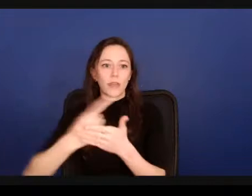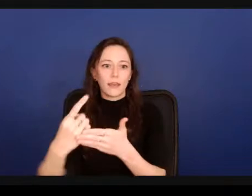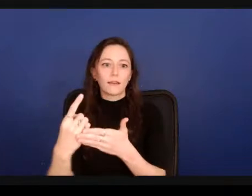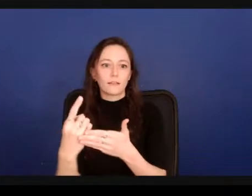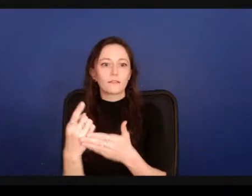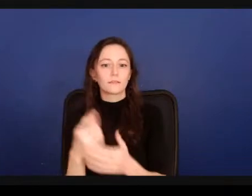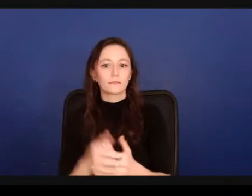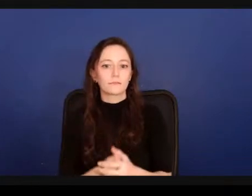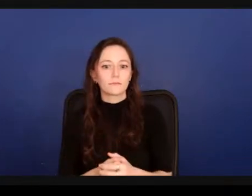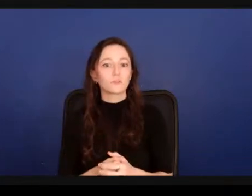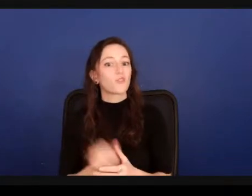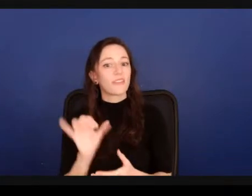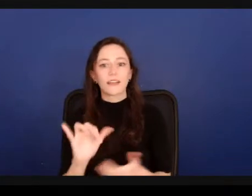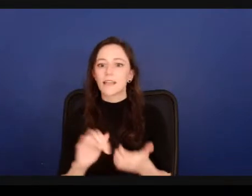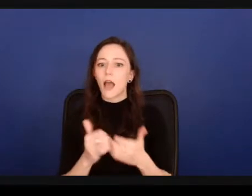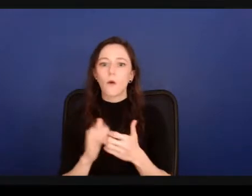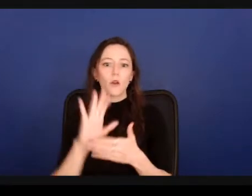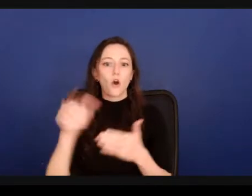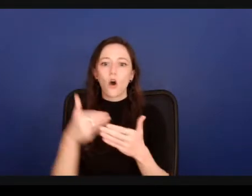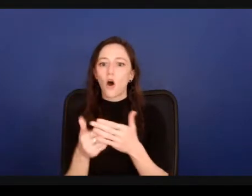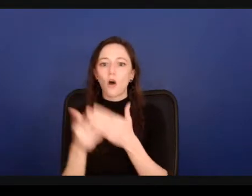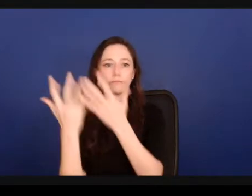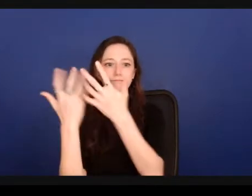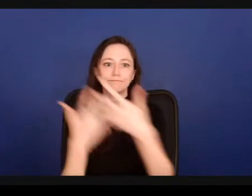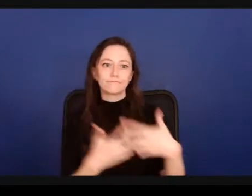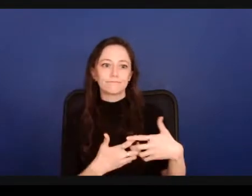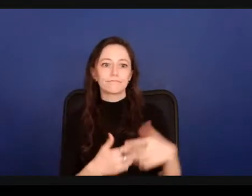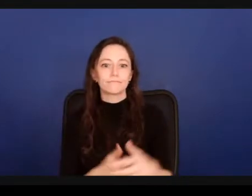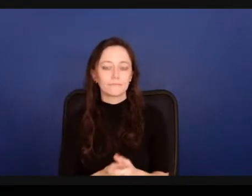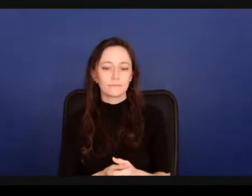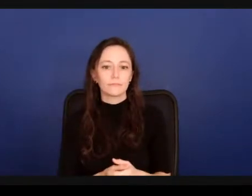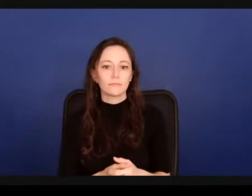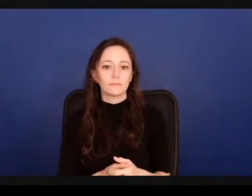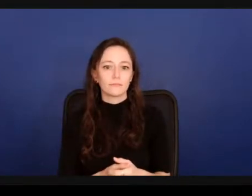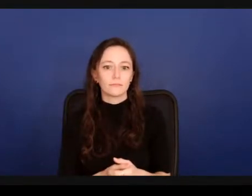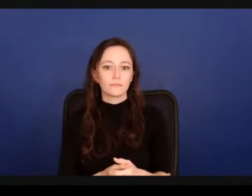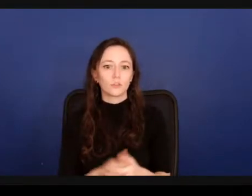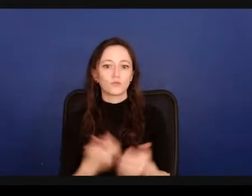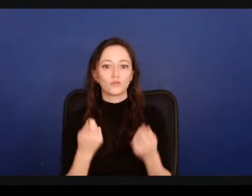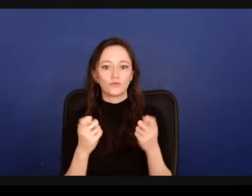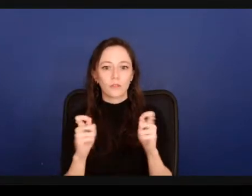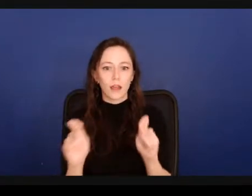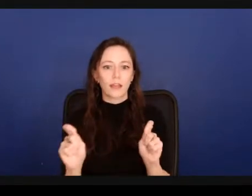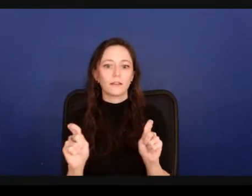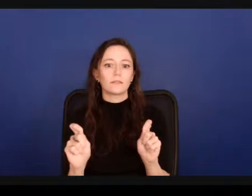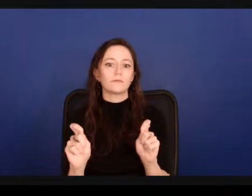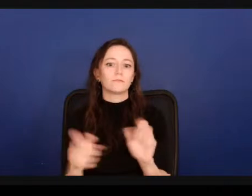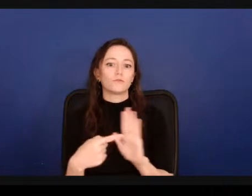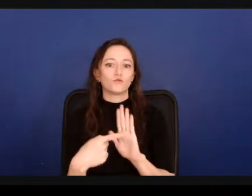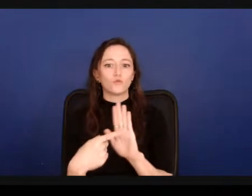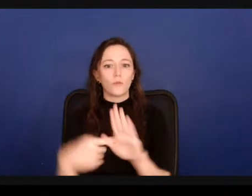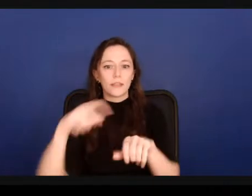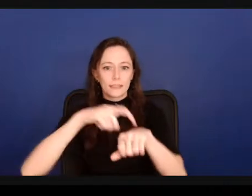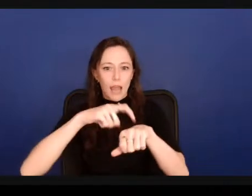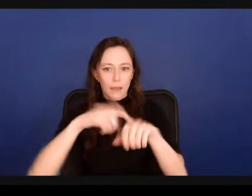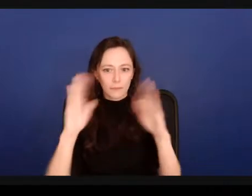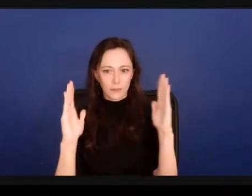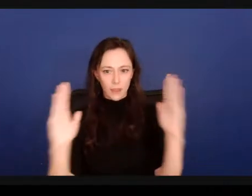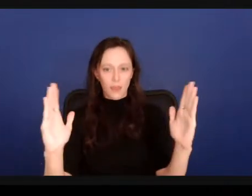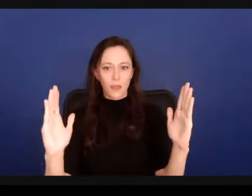fits together. I'm trying to expand the time scale from the week to the last month, and we'll come to the next year